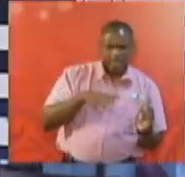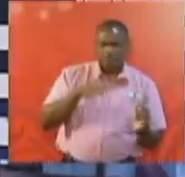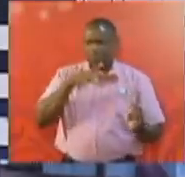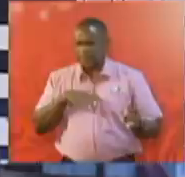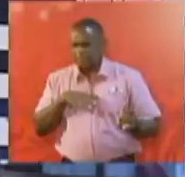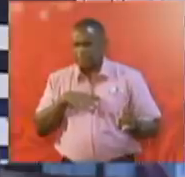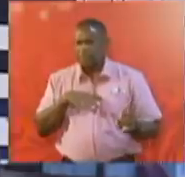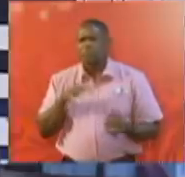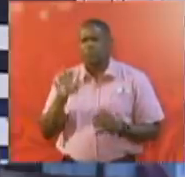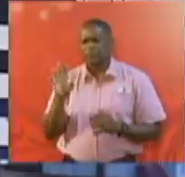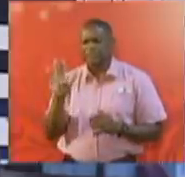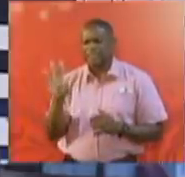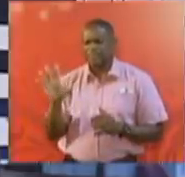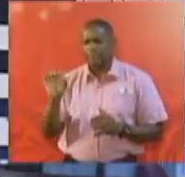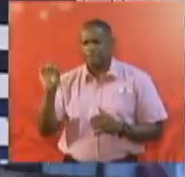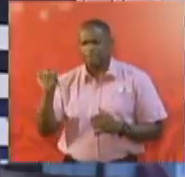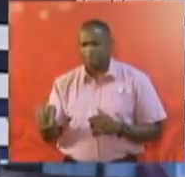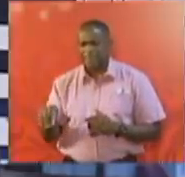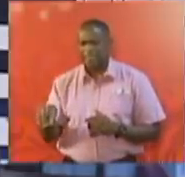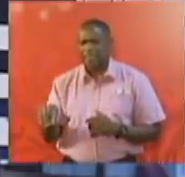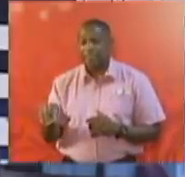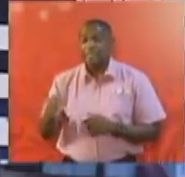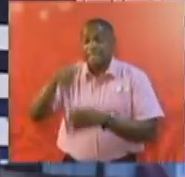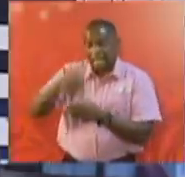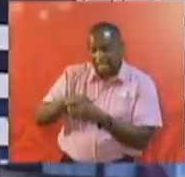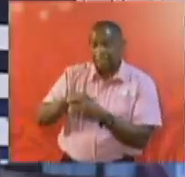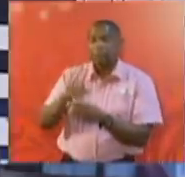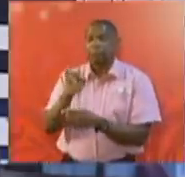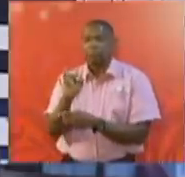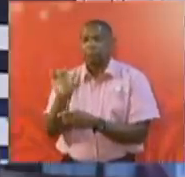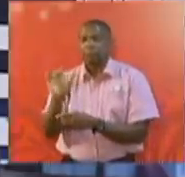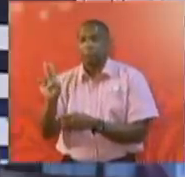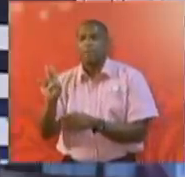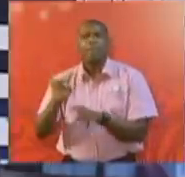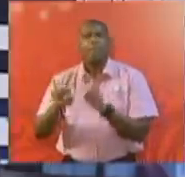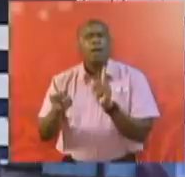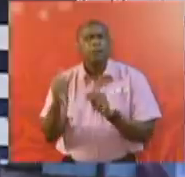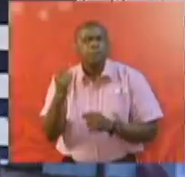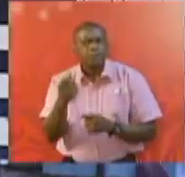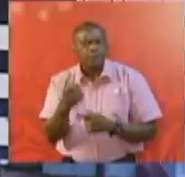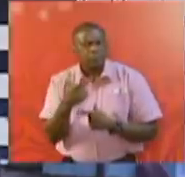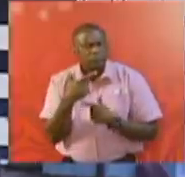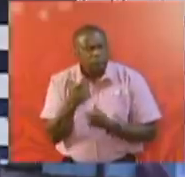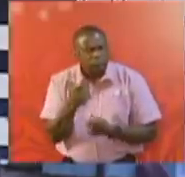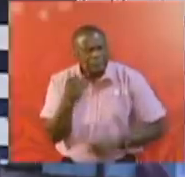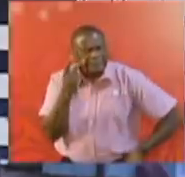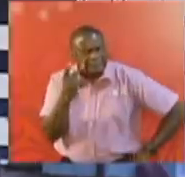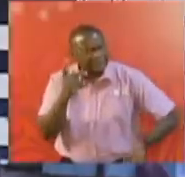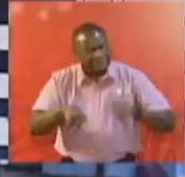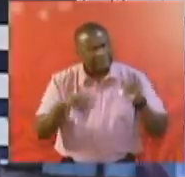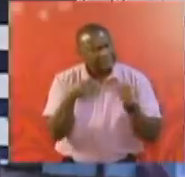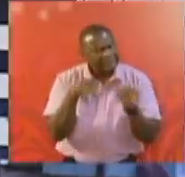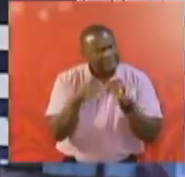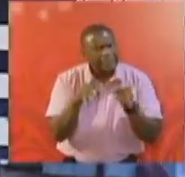65% actually. But we do see an interesting phenomenon which we cannot explain yet, and that is we have a male